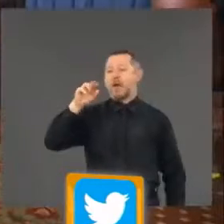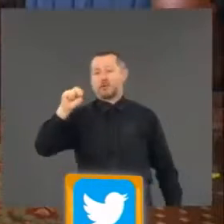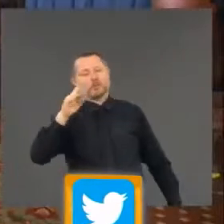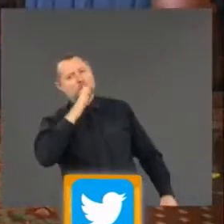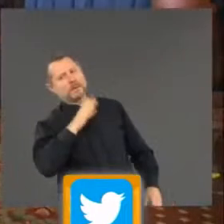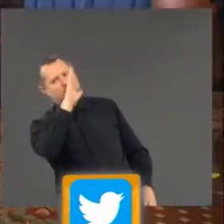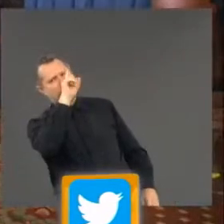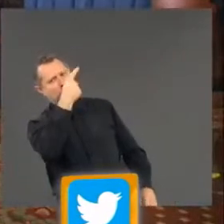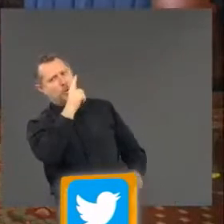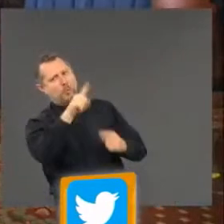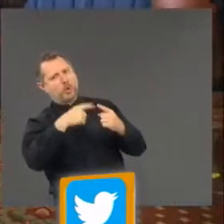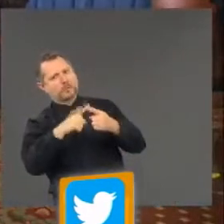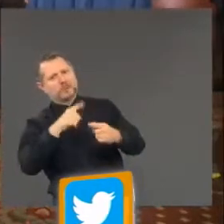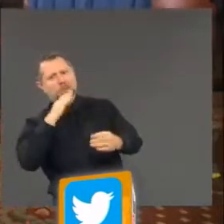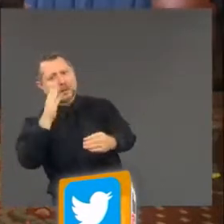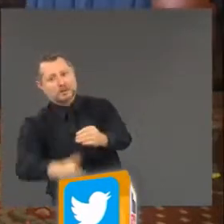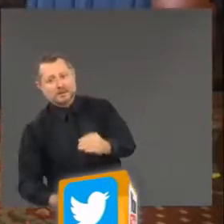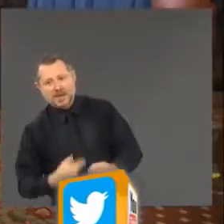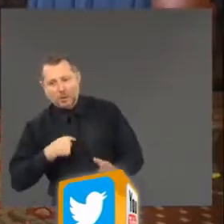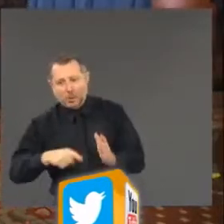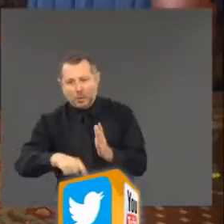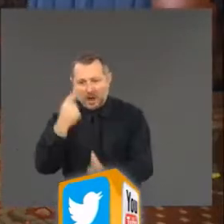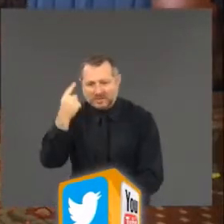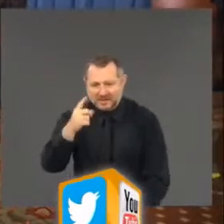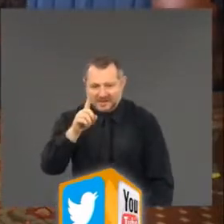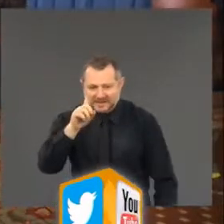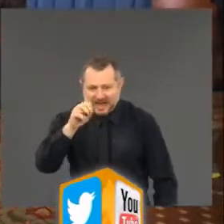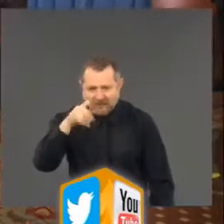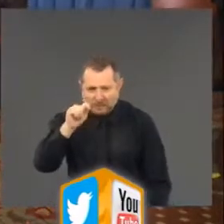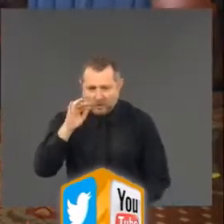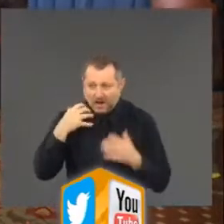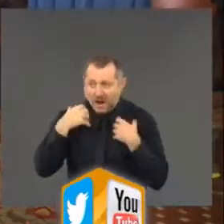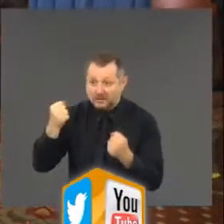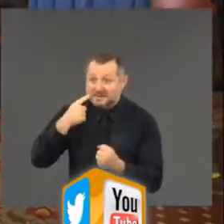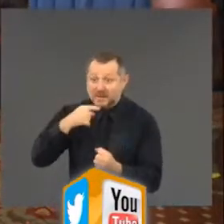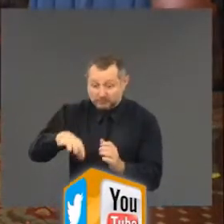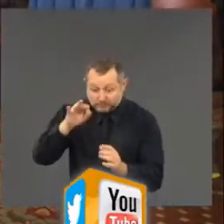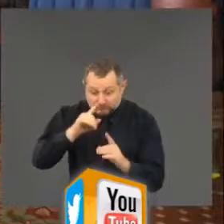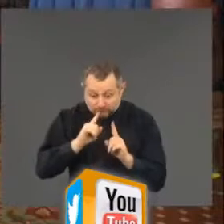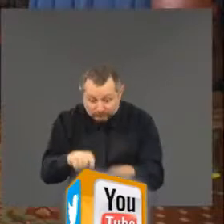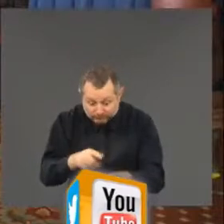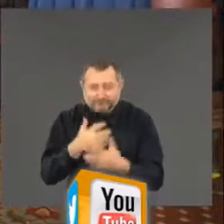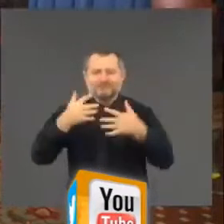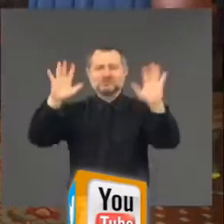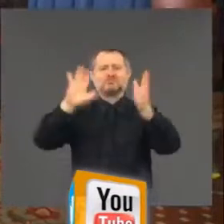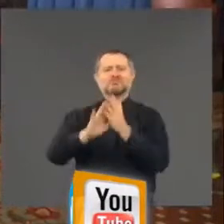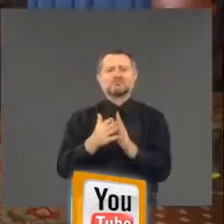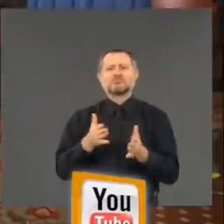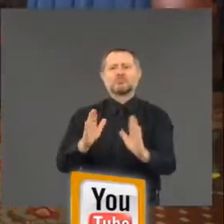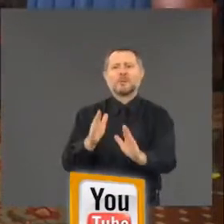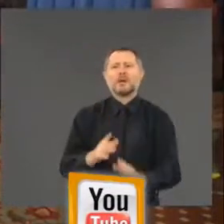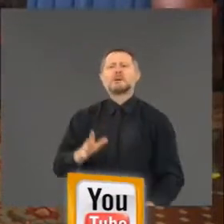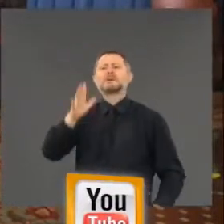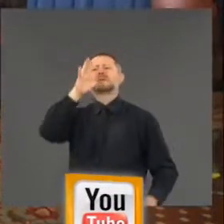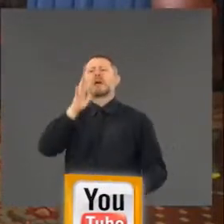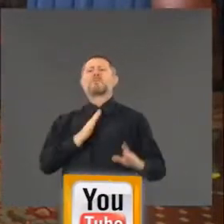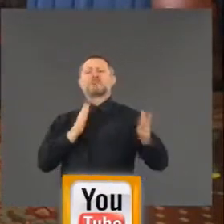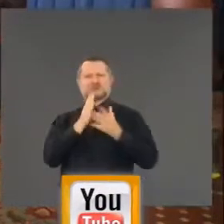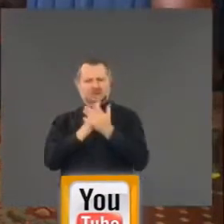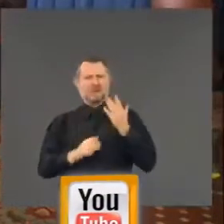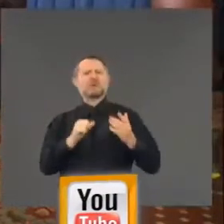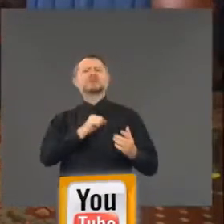answer, you'll have it. A couple of state senators have proposed a bill to demilitarize the